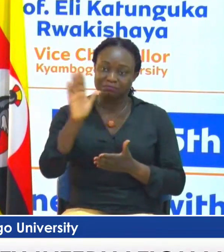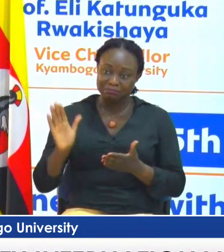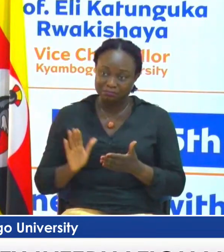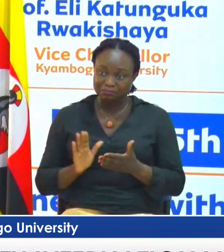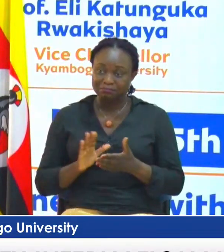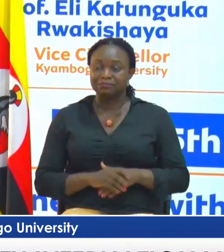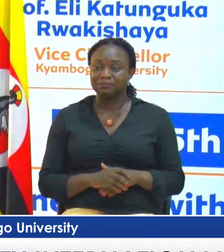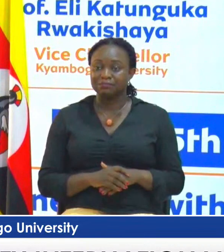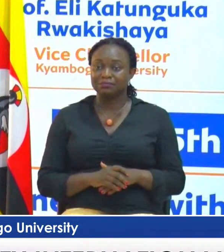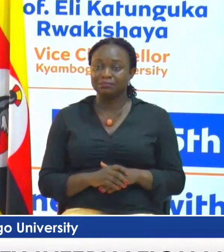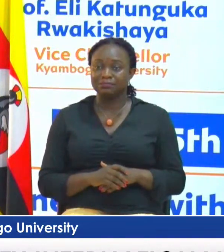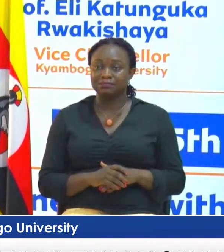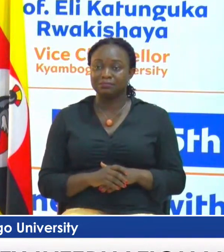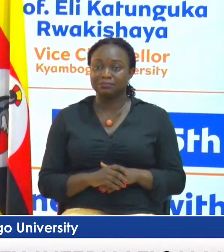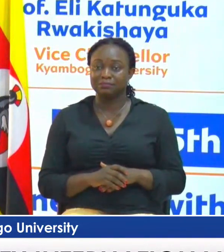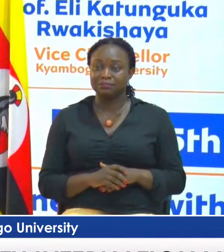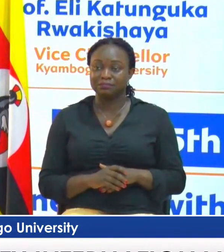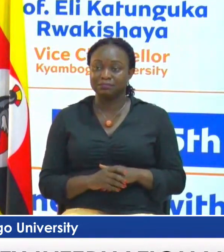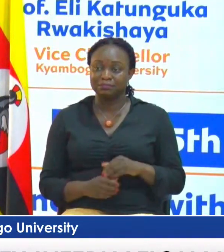all.